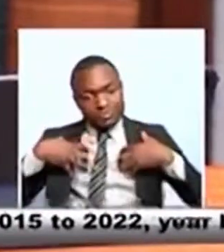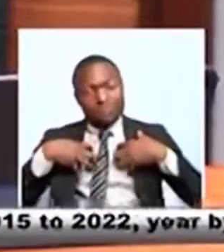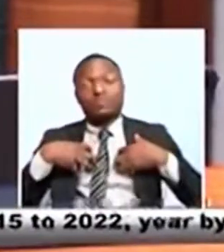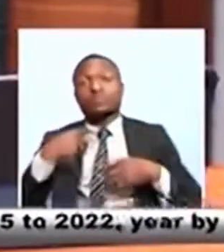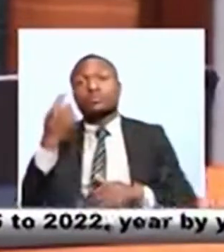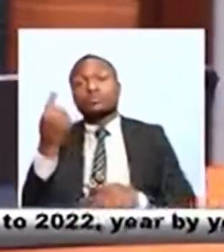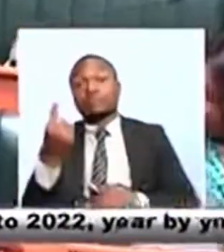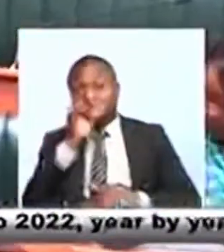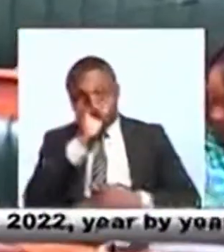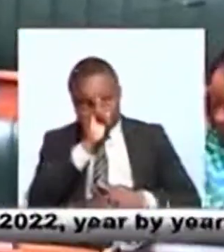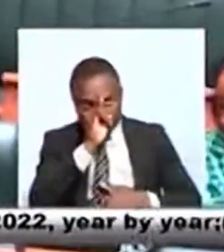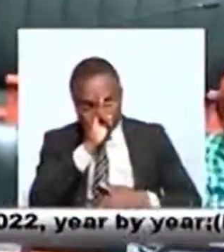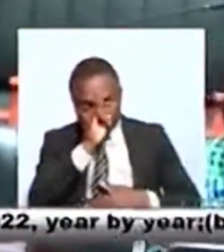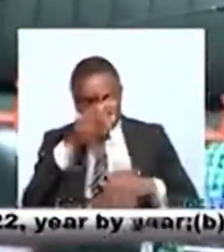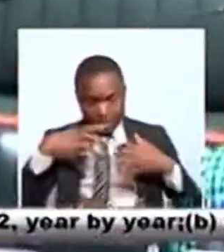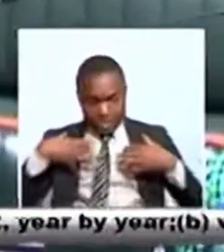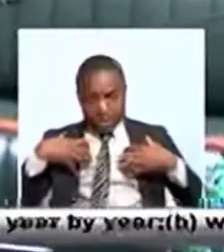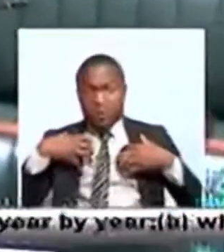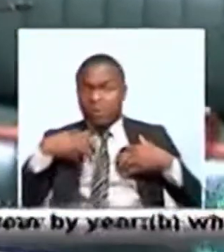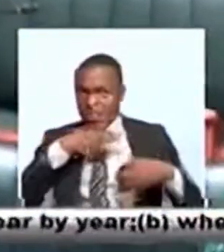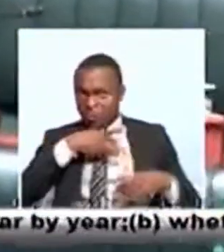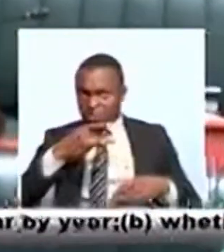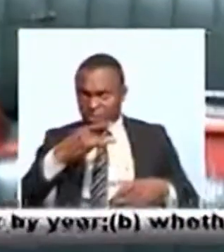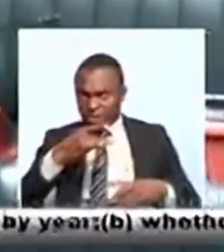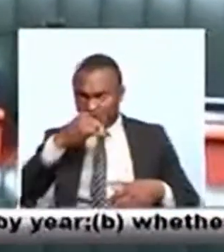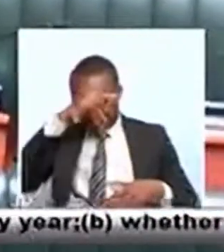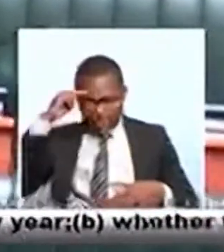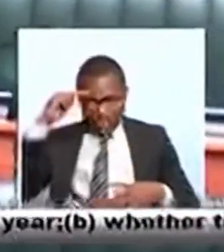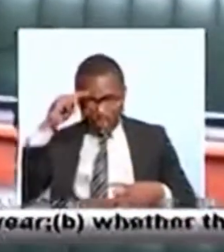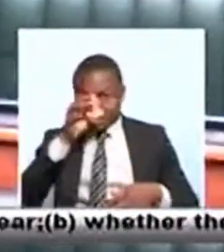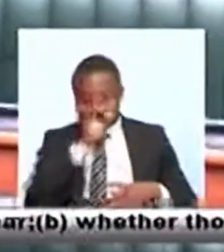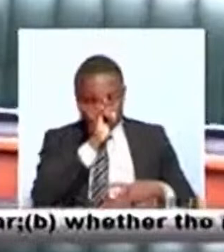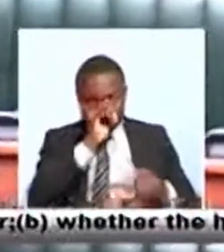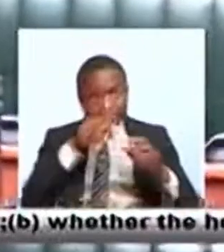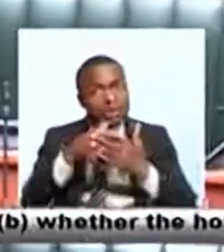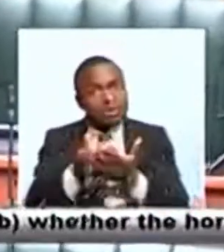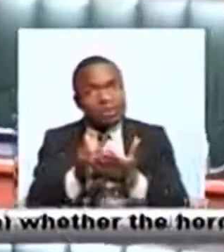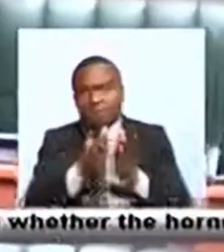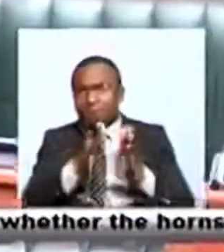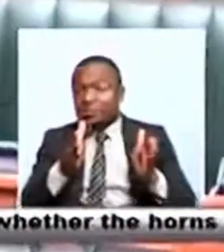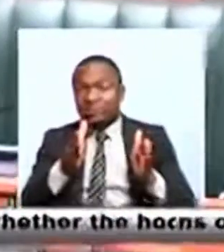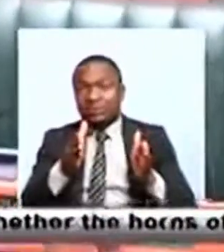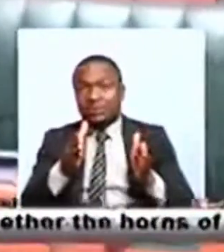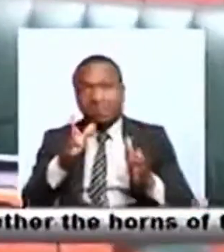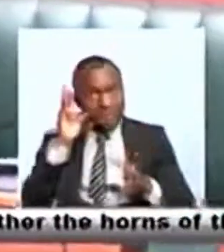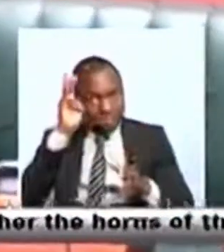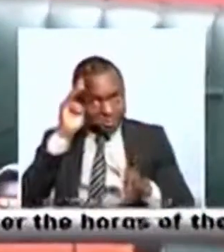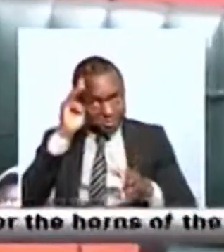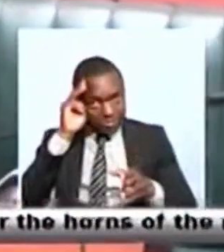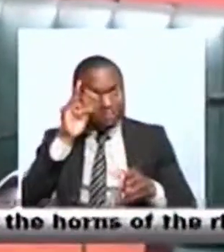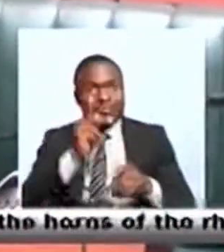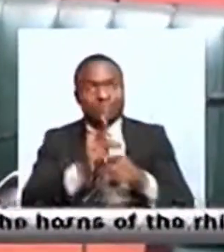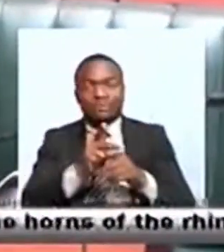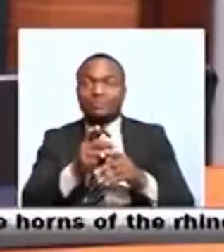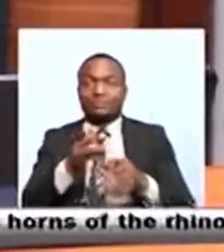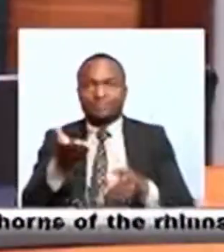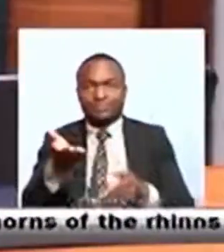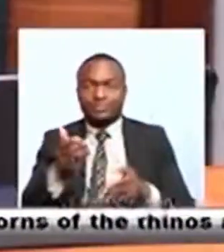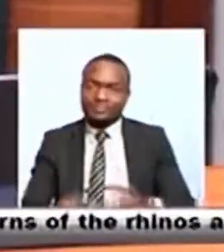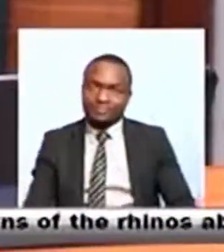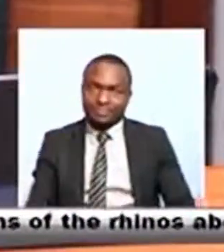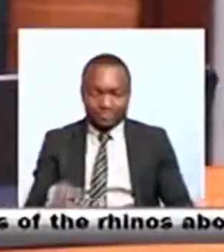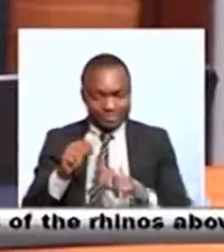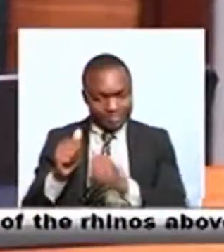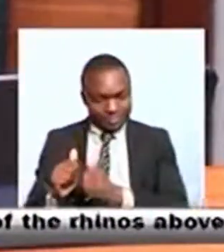white and the black rhinos, how many has your ministry or has government dehorned? Thank you, Madam Speaker. The